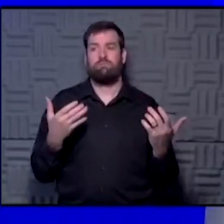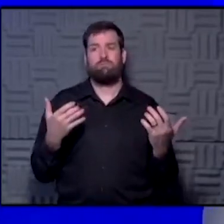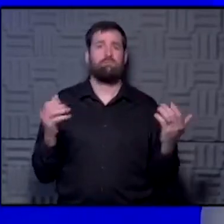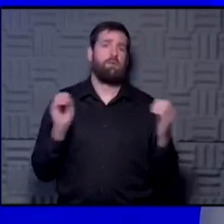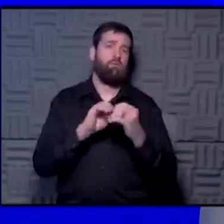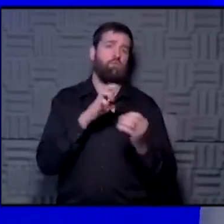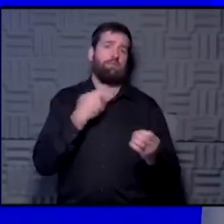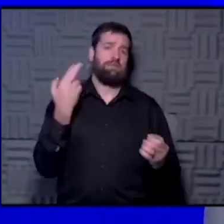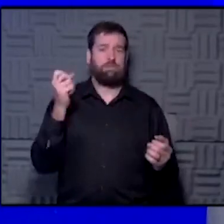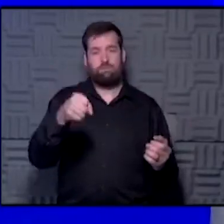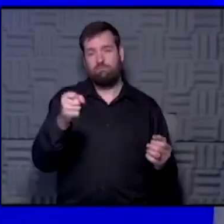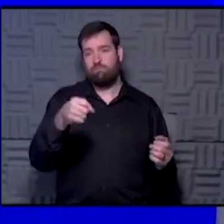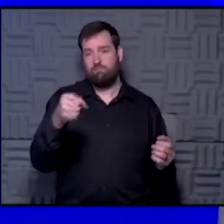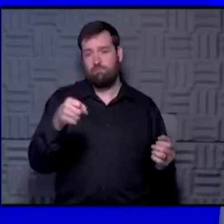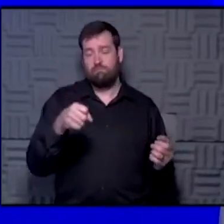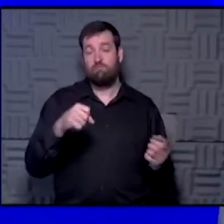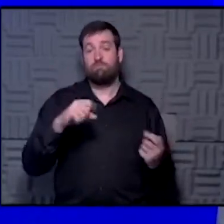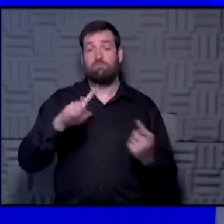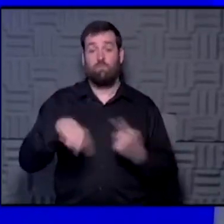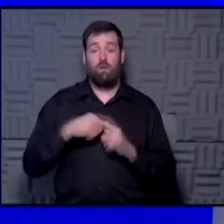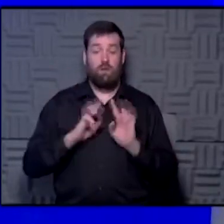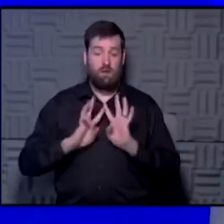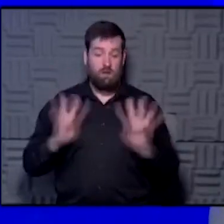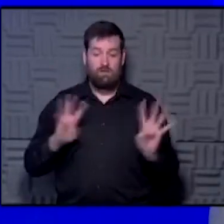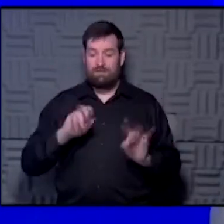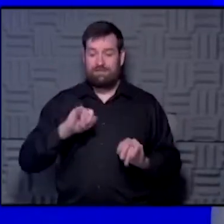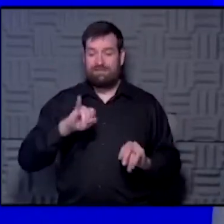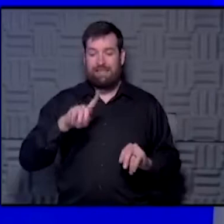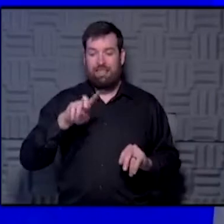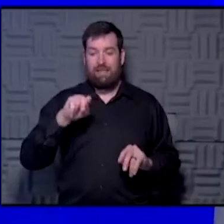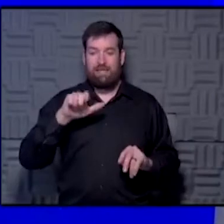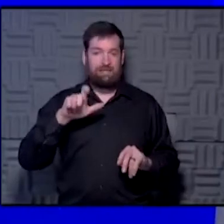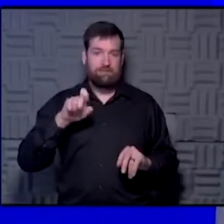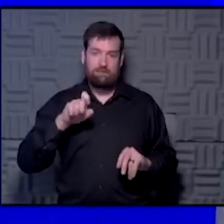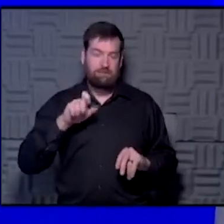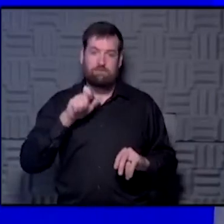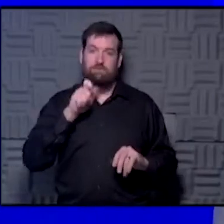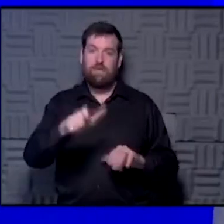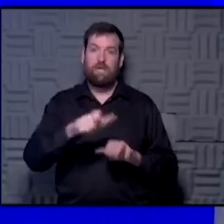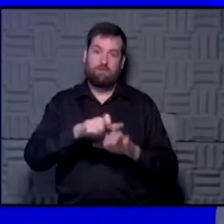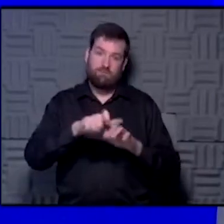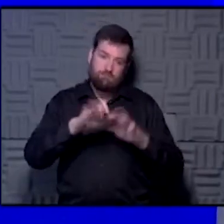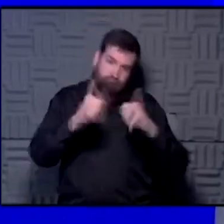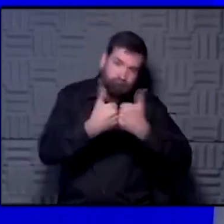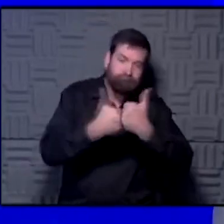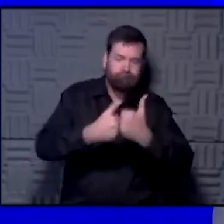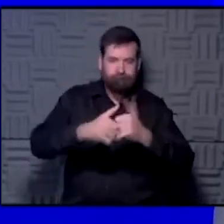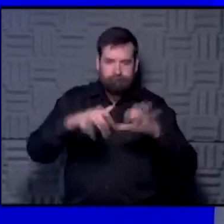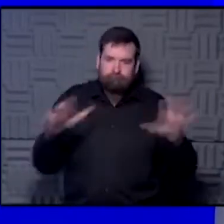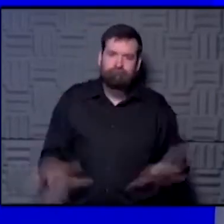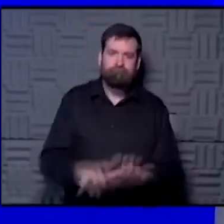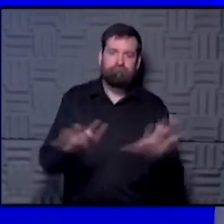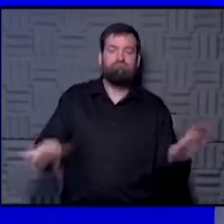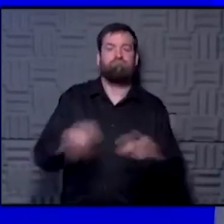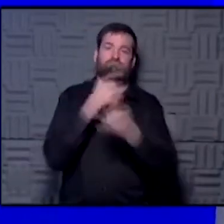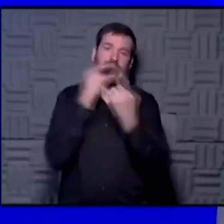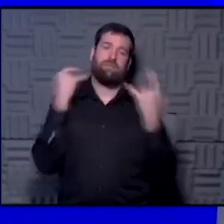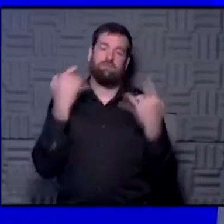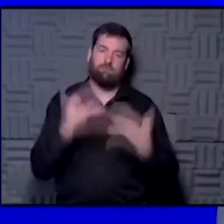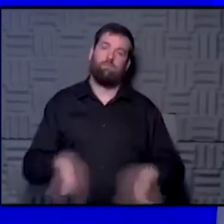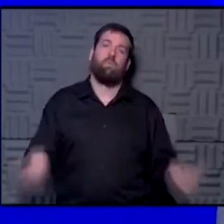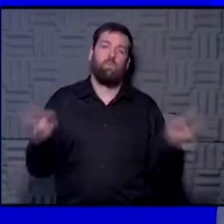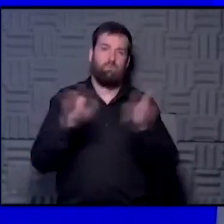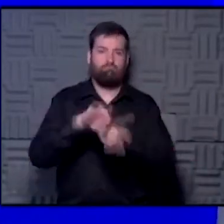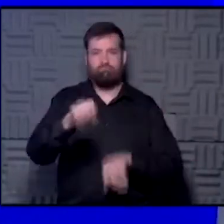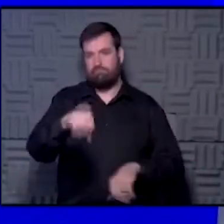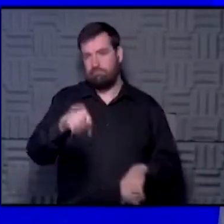bit more risky. Certainly when they're on the sidelines and not doing active drills or games, I think masking is going to be very